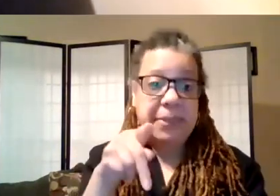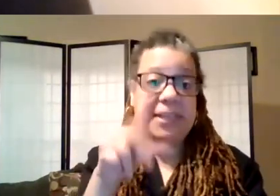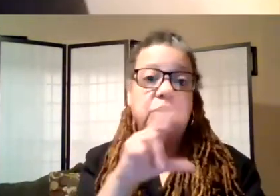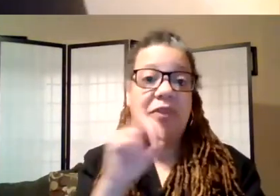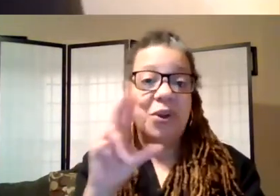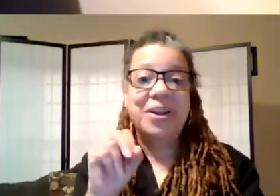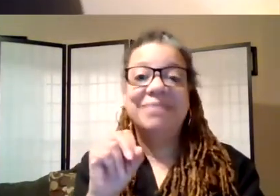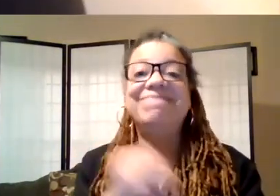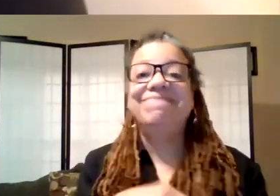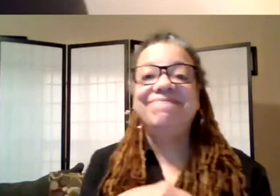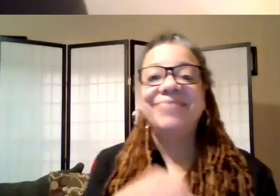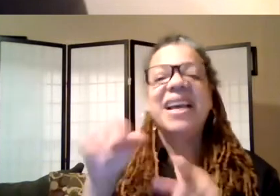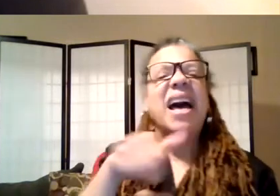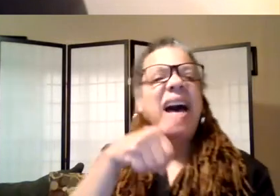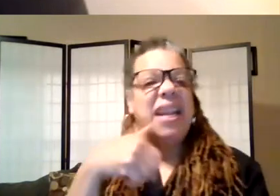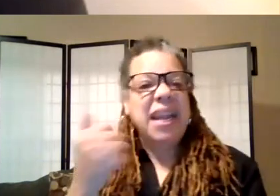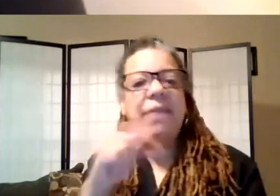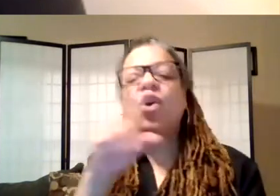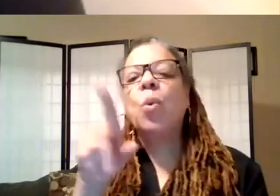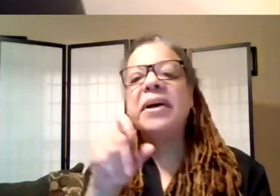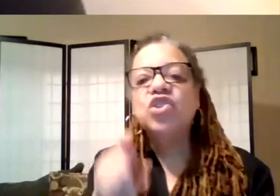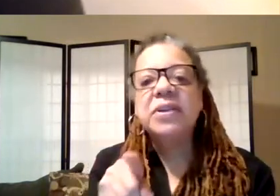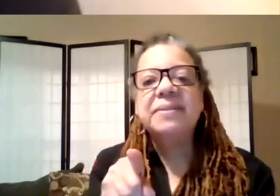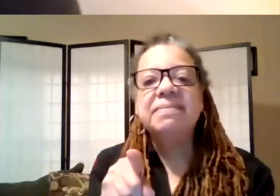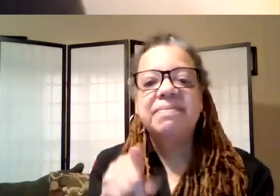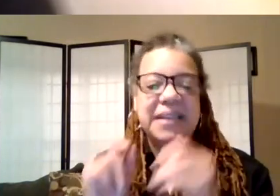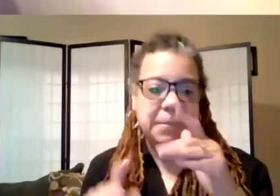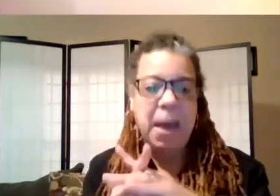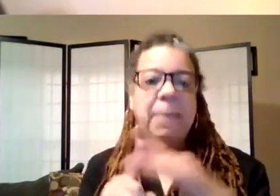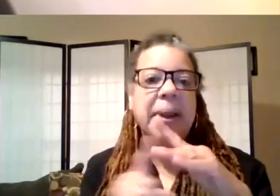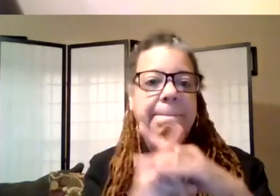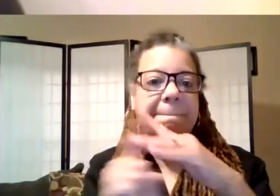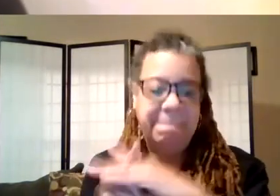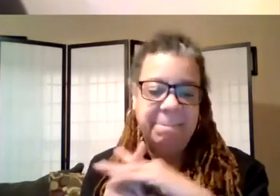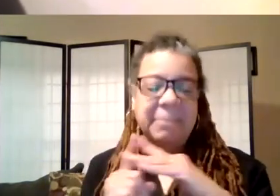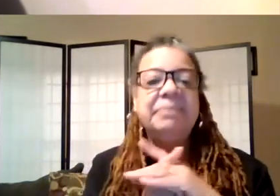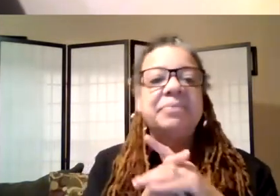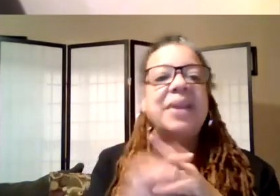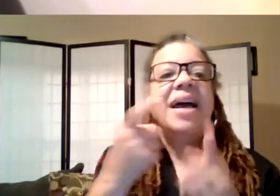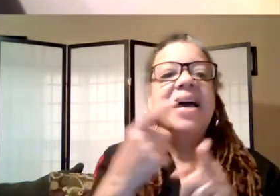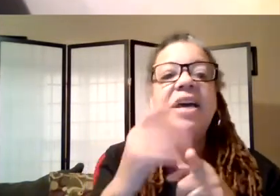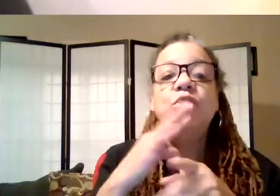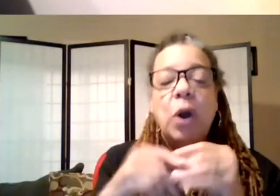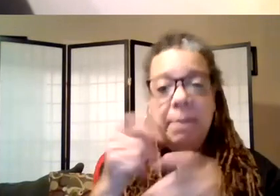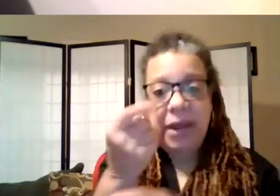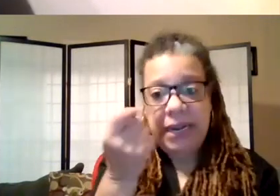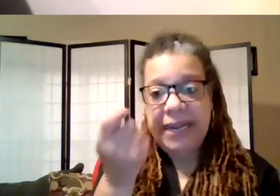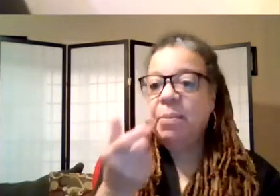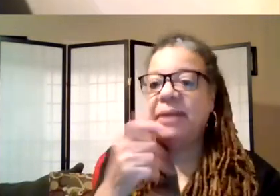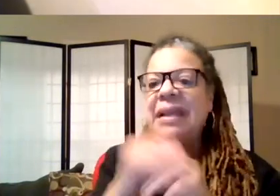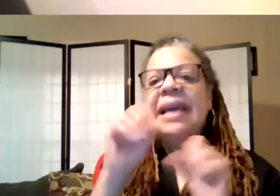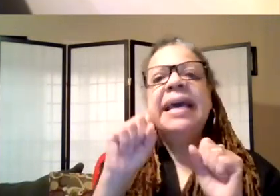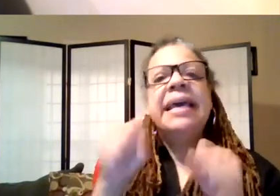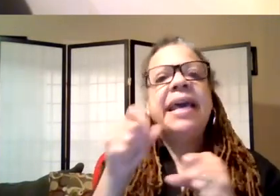Fantastic. Another question that is coming up a lot is, and you mentioned it a little bit in the presentation, but can